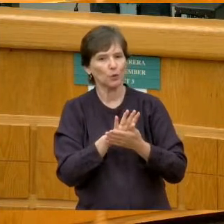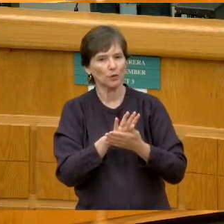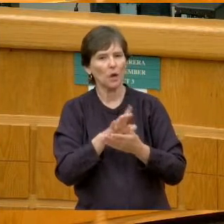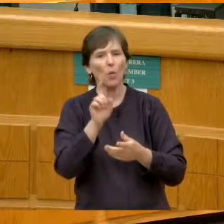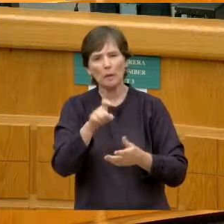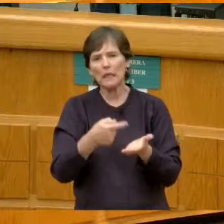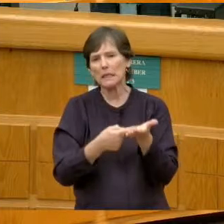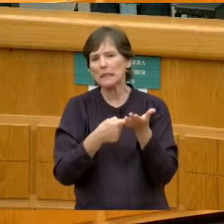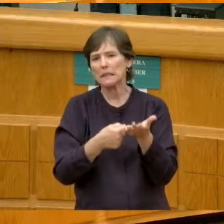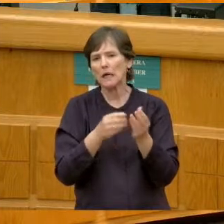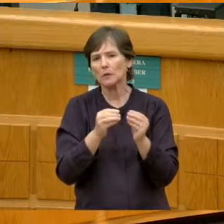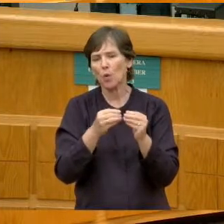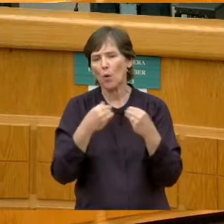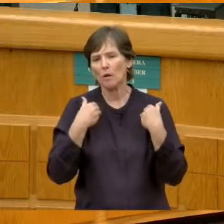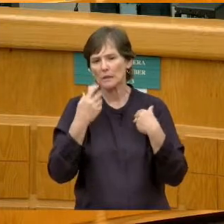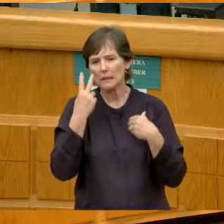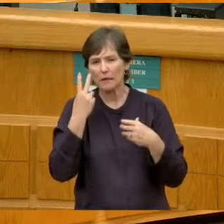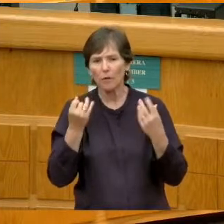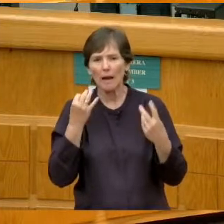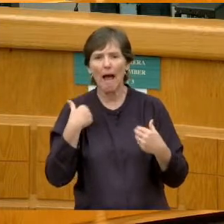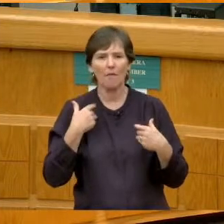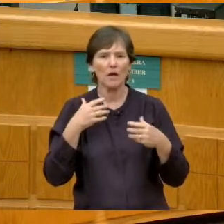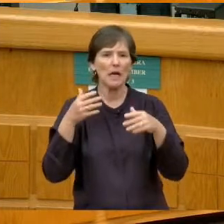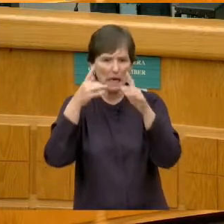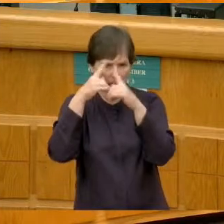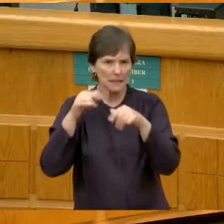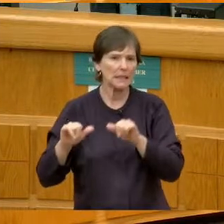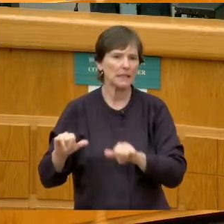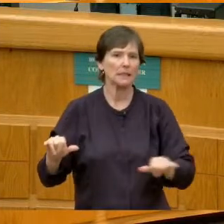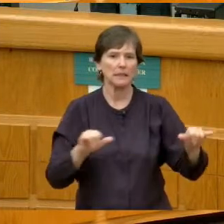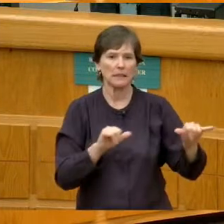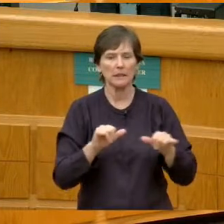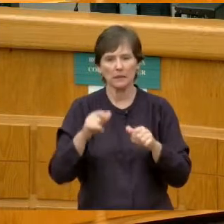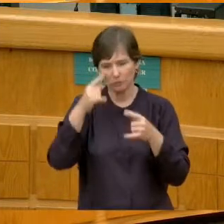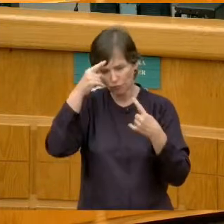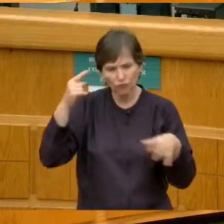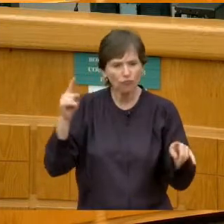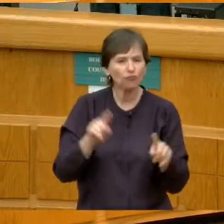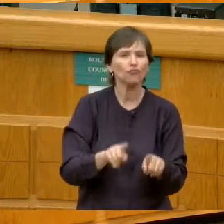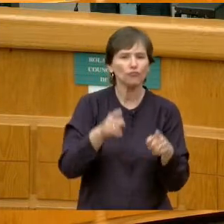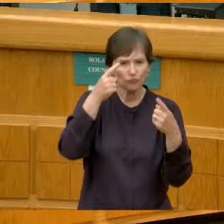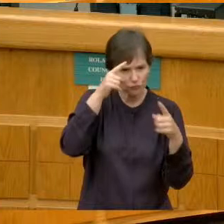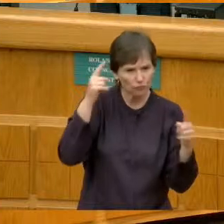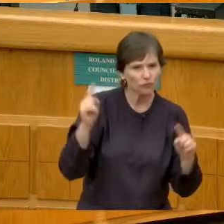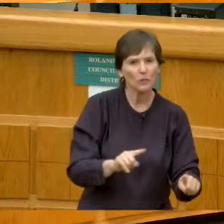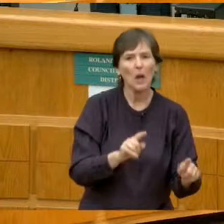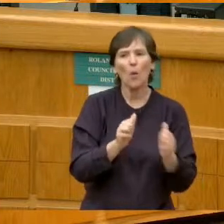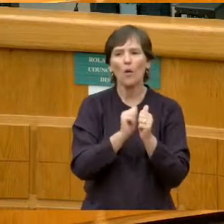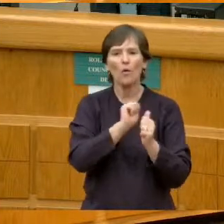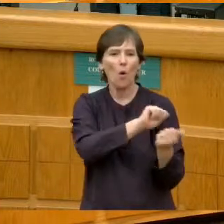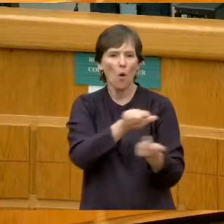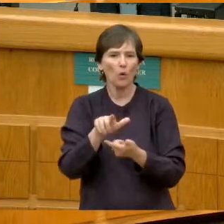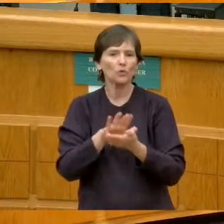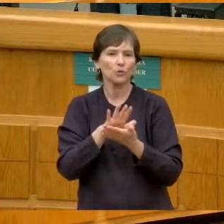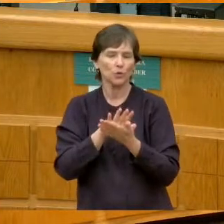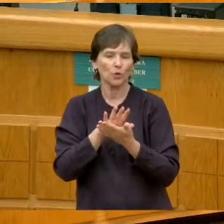make sure we have consensus amongst them. So more information is coming out on those two types of schools by tomorrow.